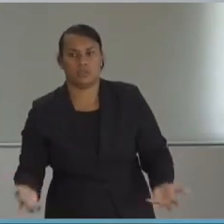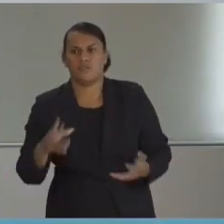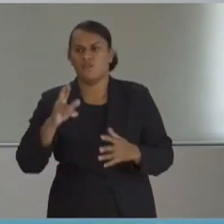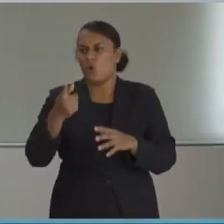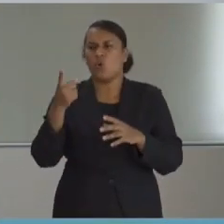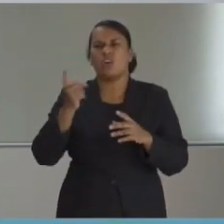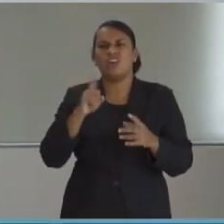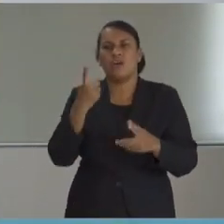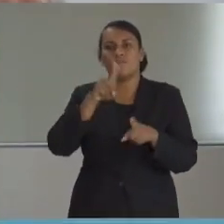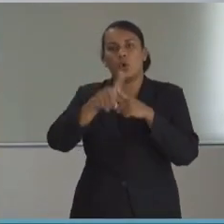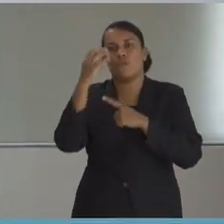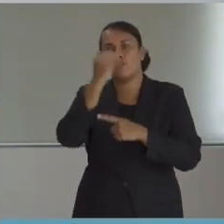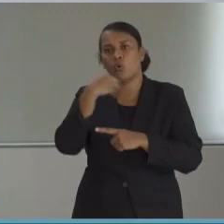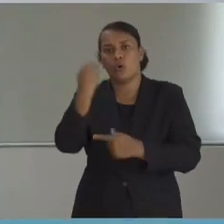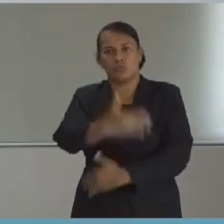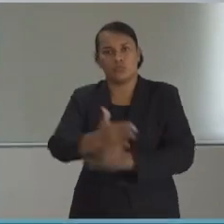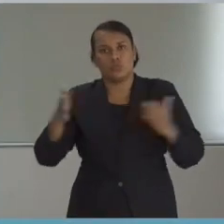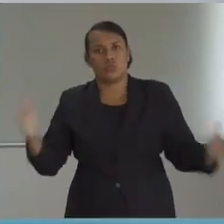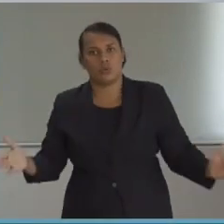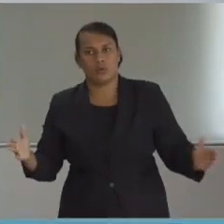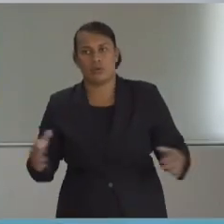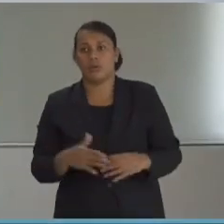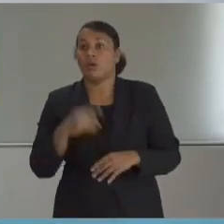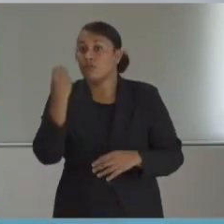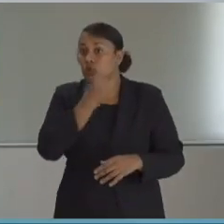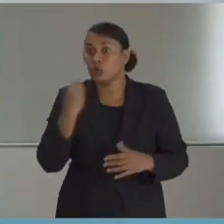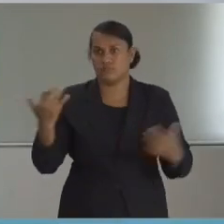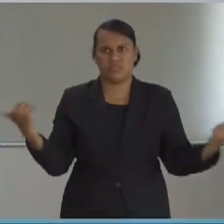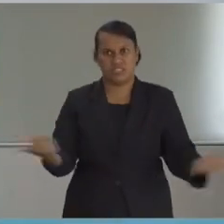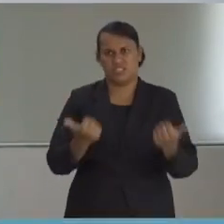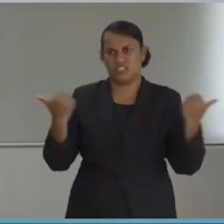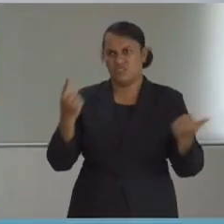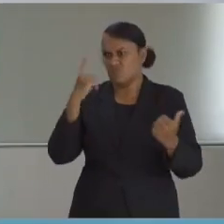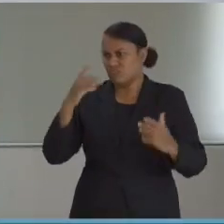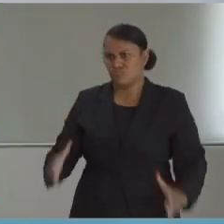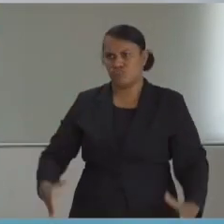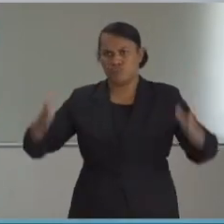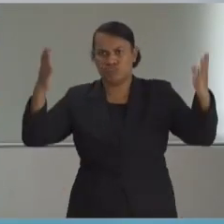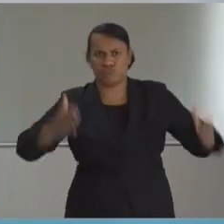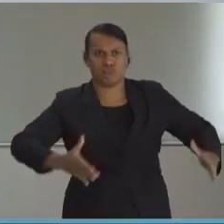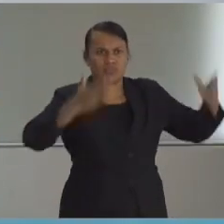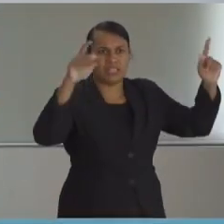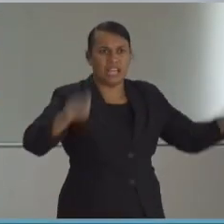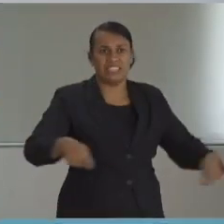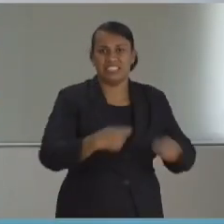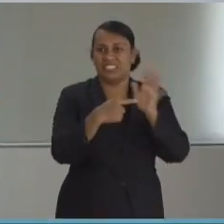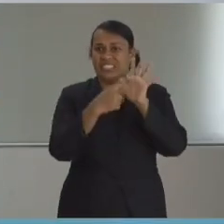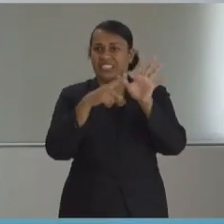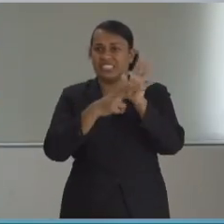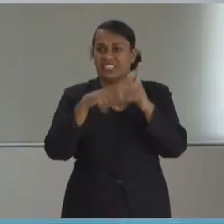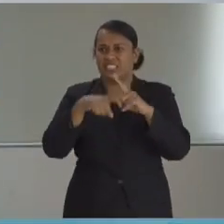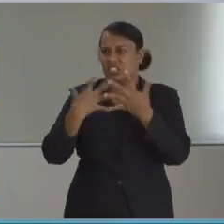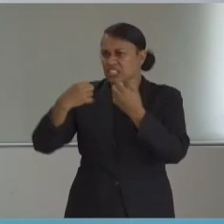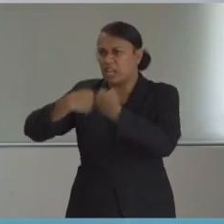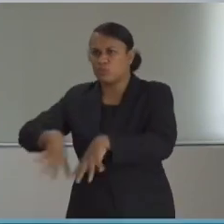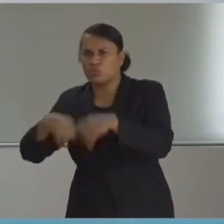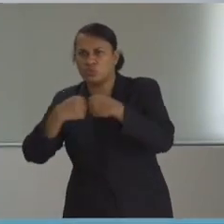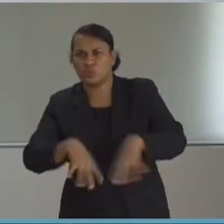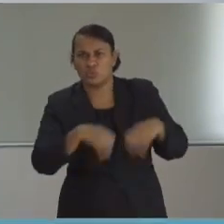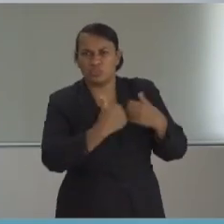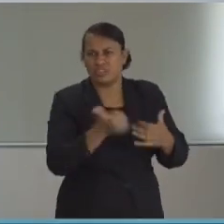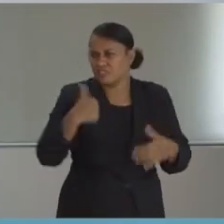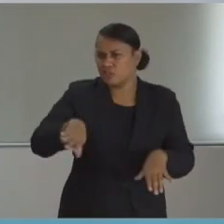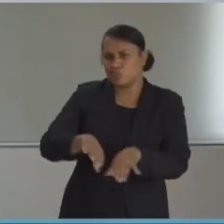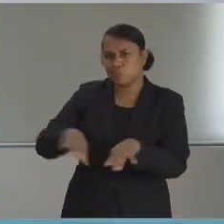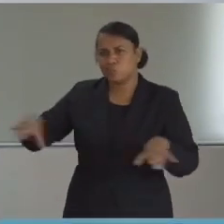Laos. And we have water tanks as well. There's a lot of damages to water infrastructure, and we are looking